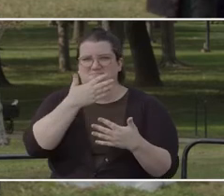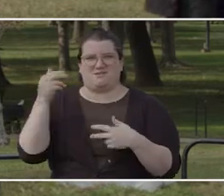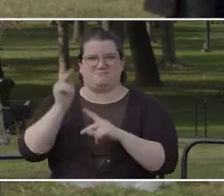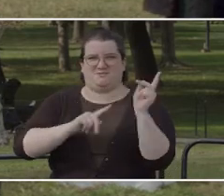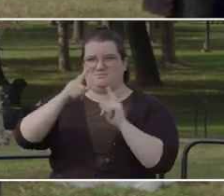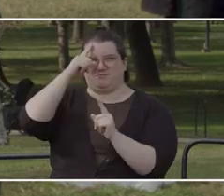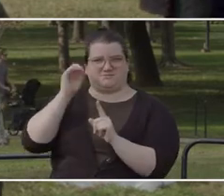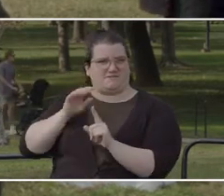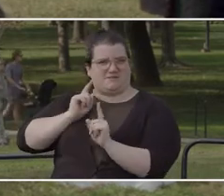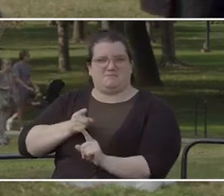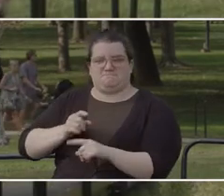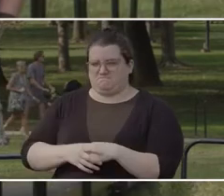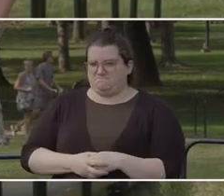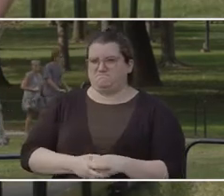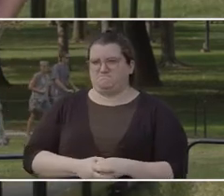him.